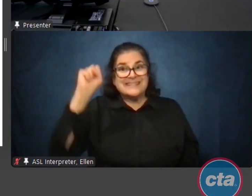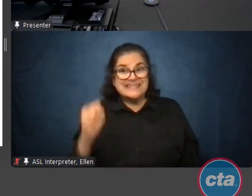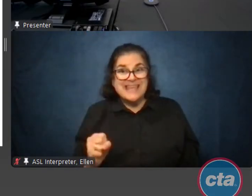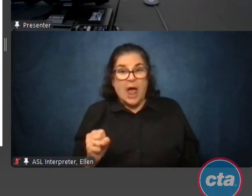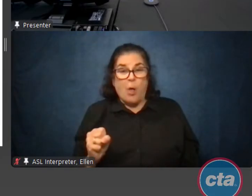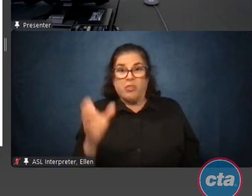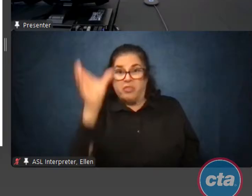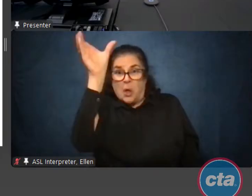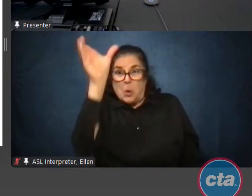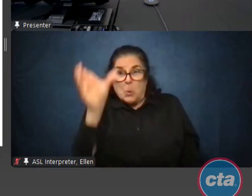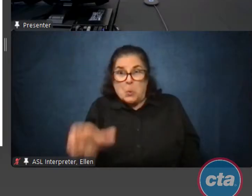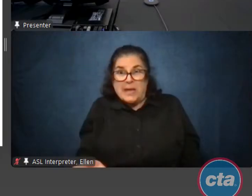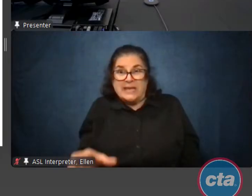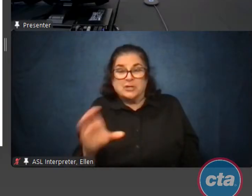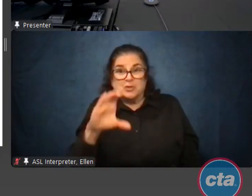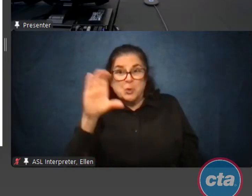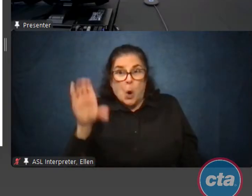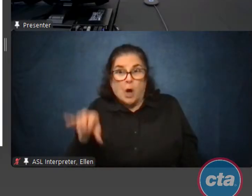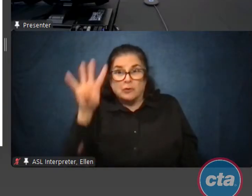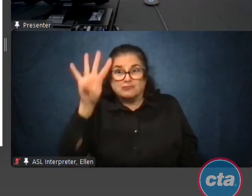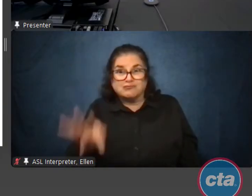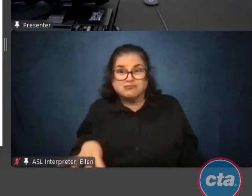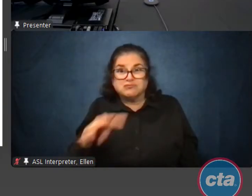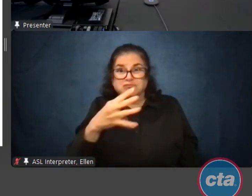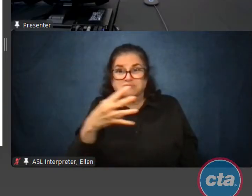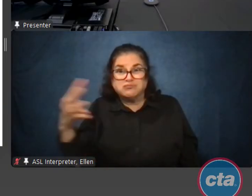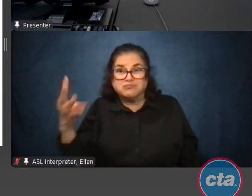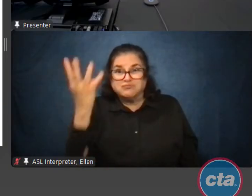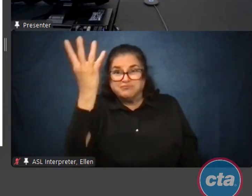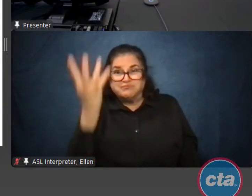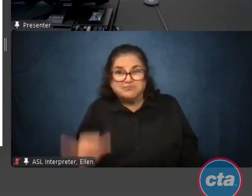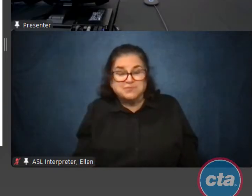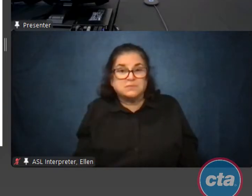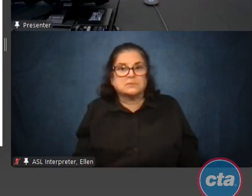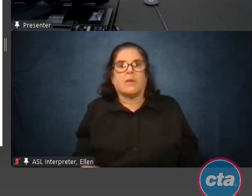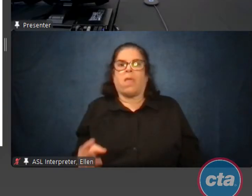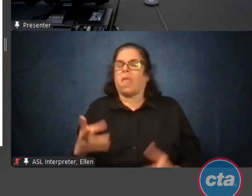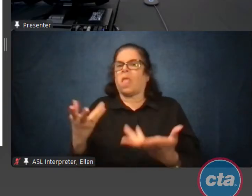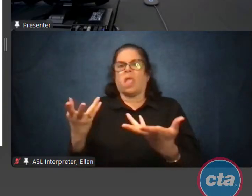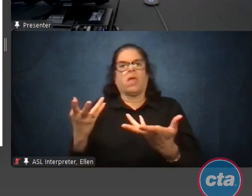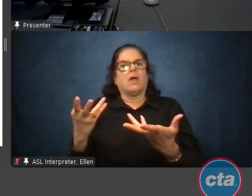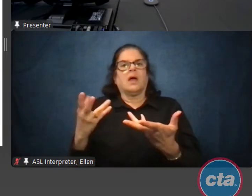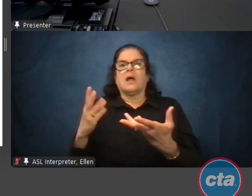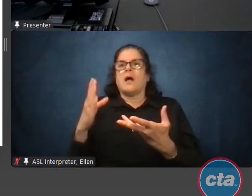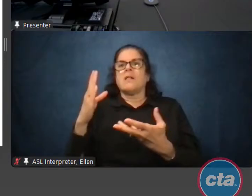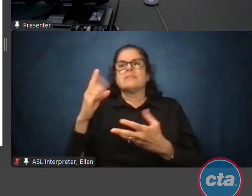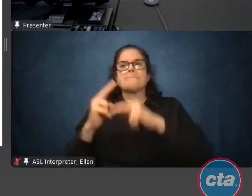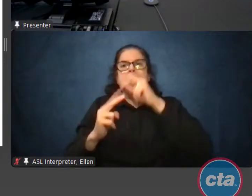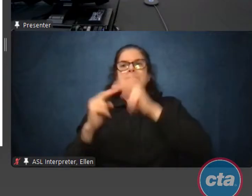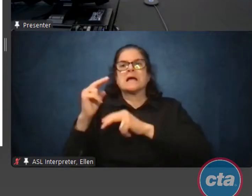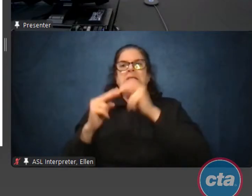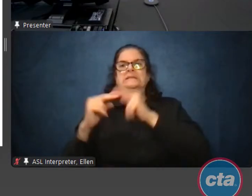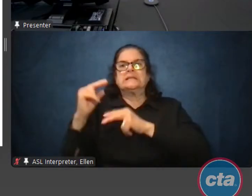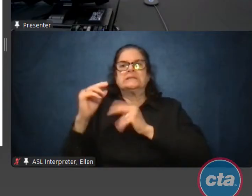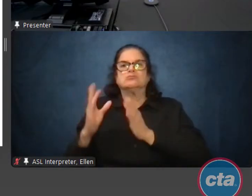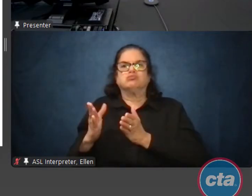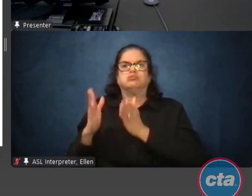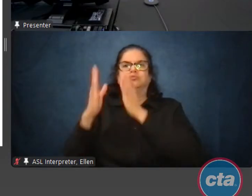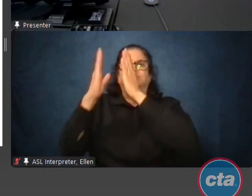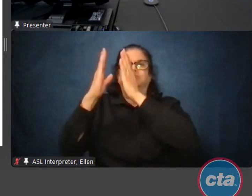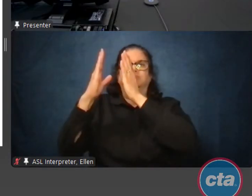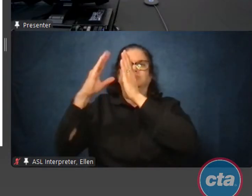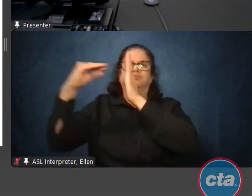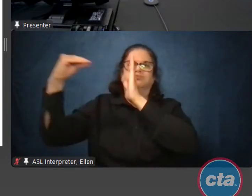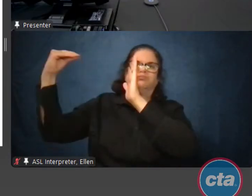panels really difficult. So particularly on east-west roads, buildings more than a story or two really provide